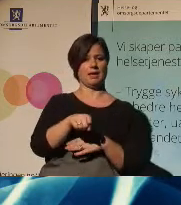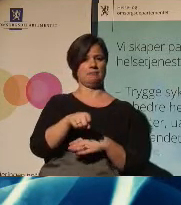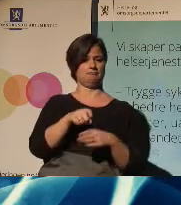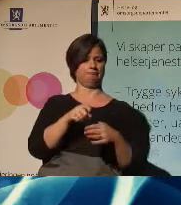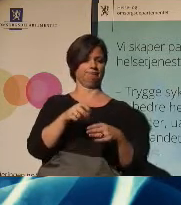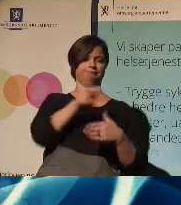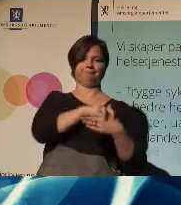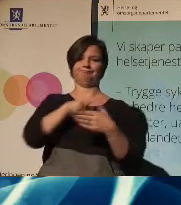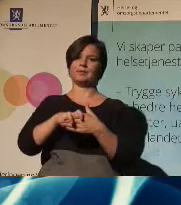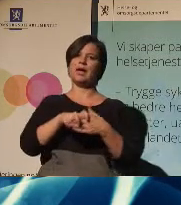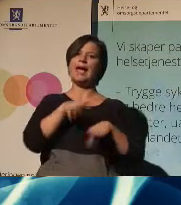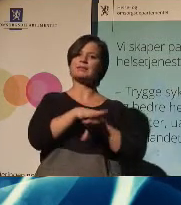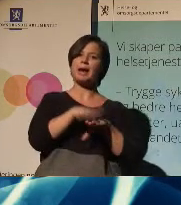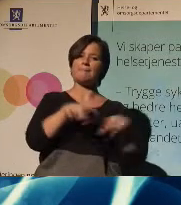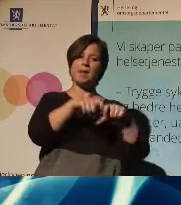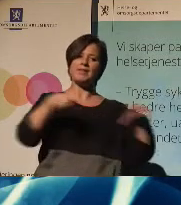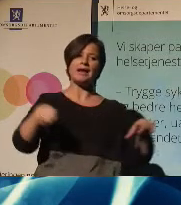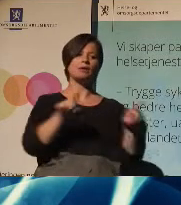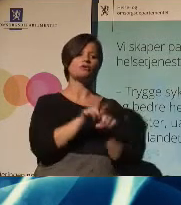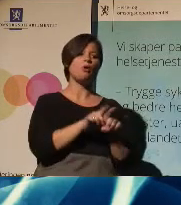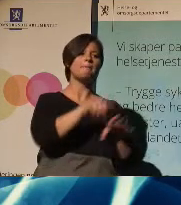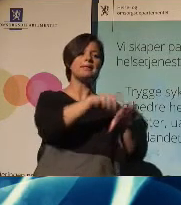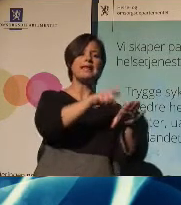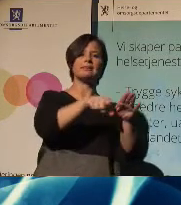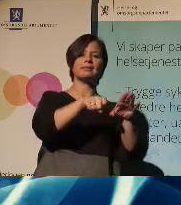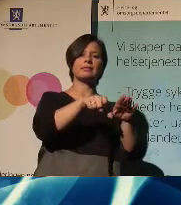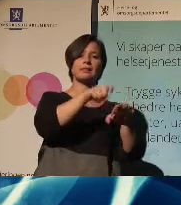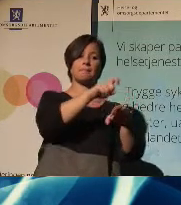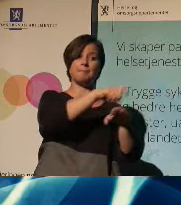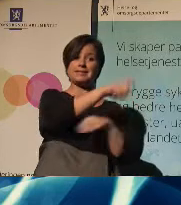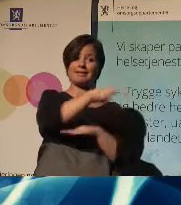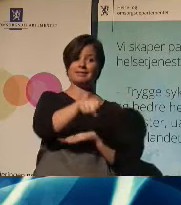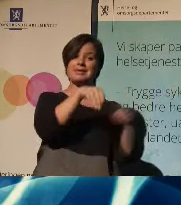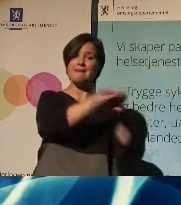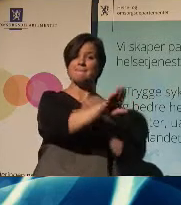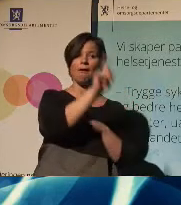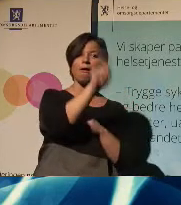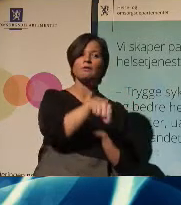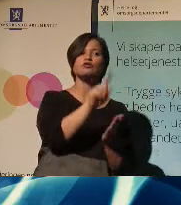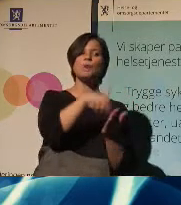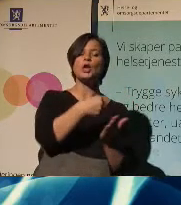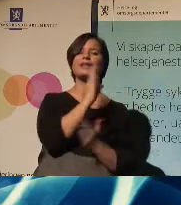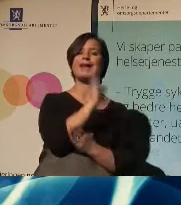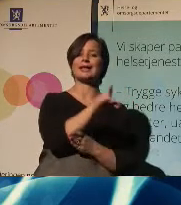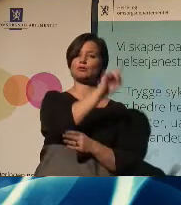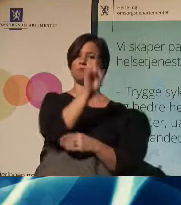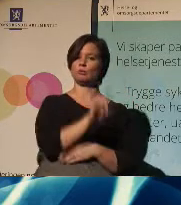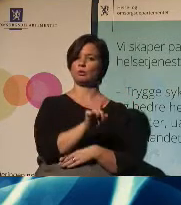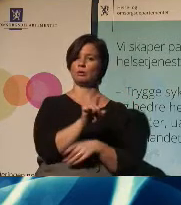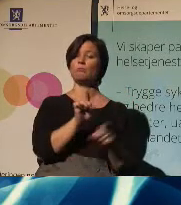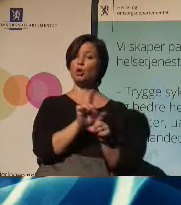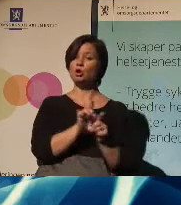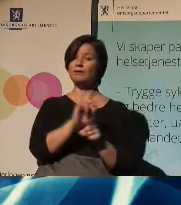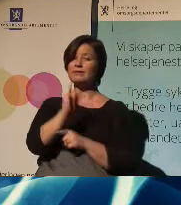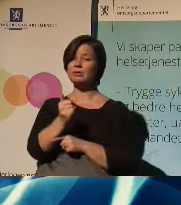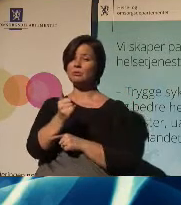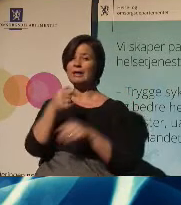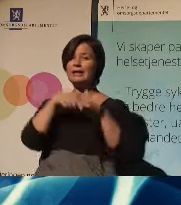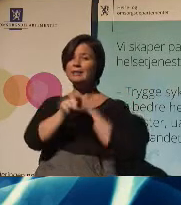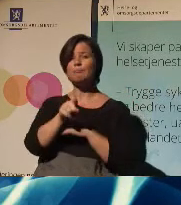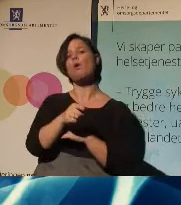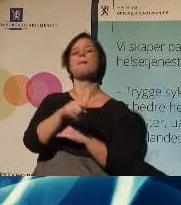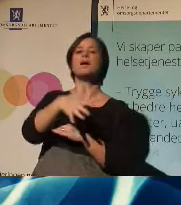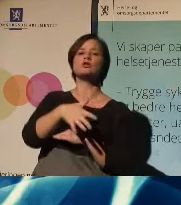episodes offline. If you go to parkinsontv.nl, you can review all 26 previous episodes. And it's